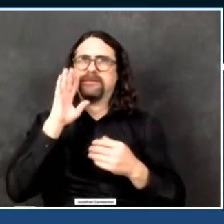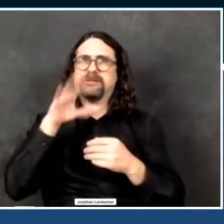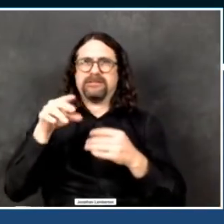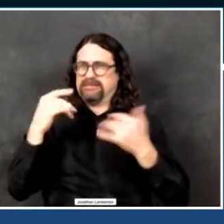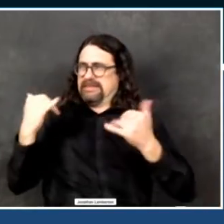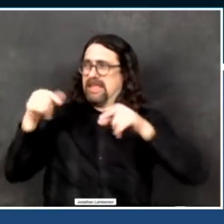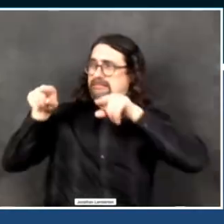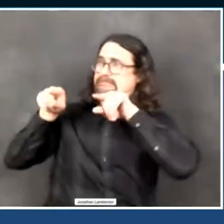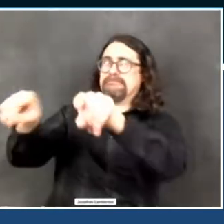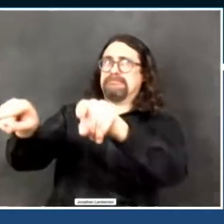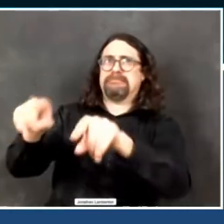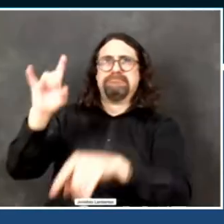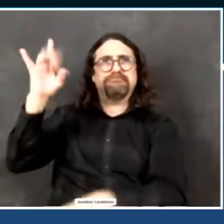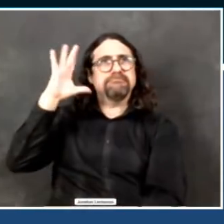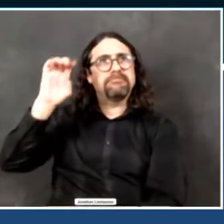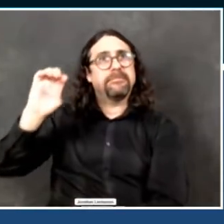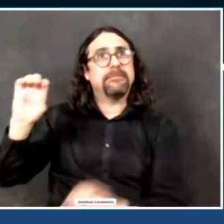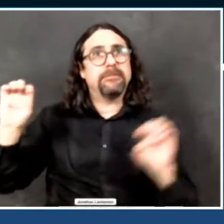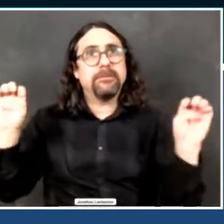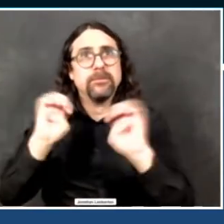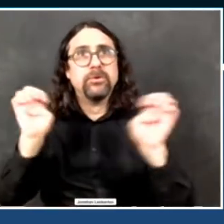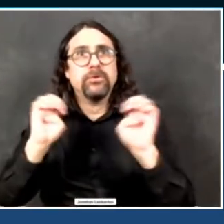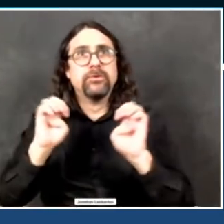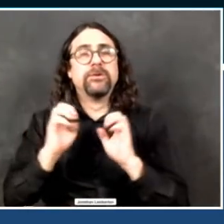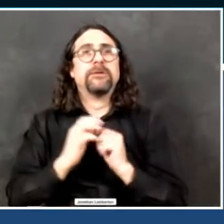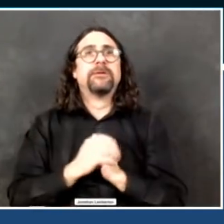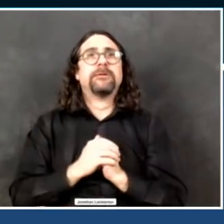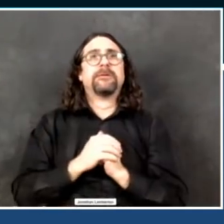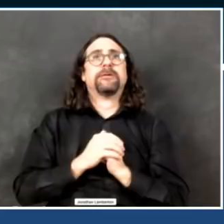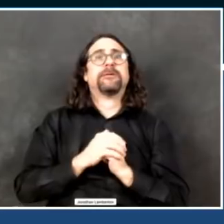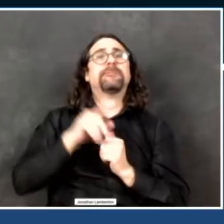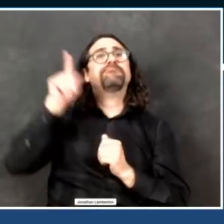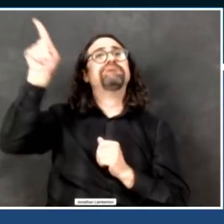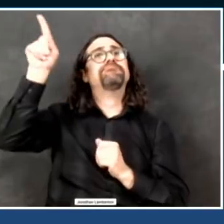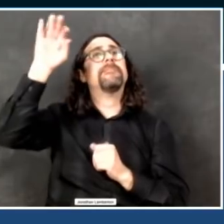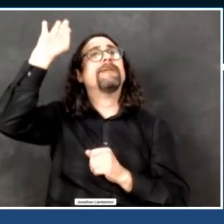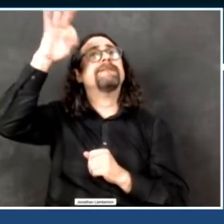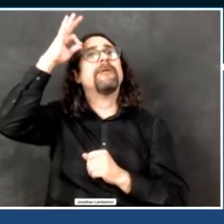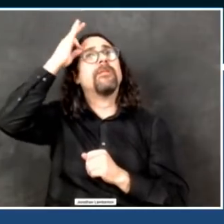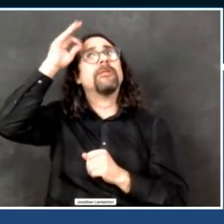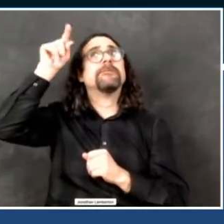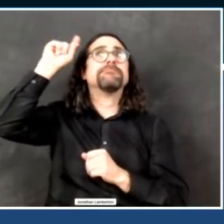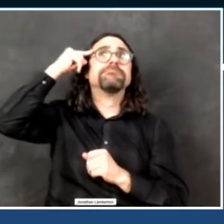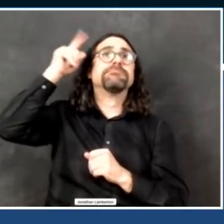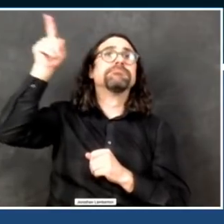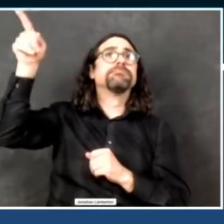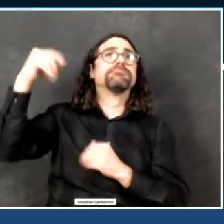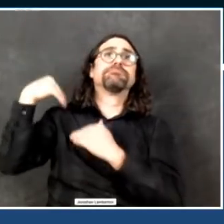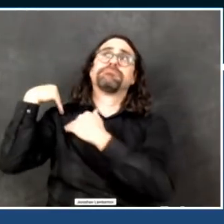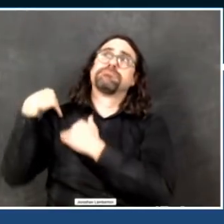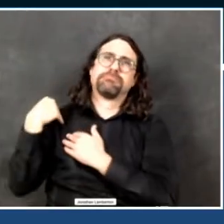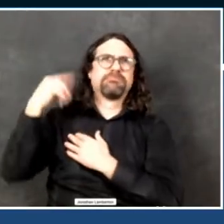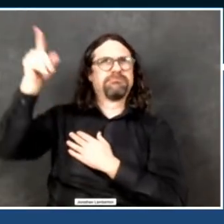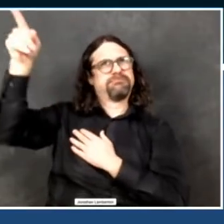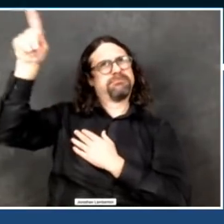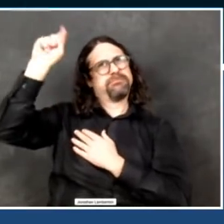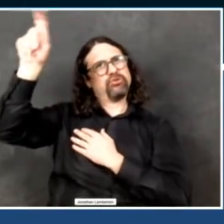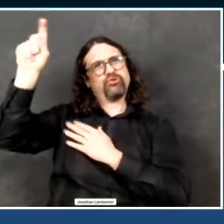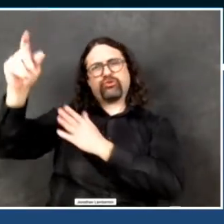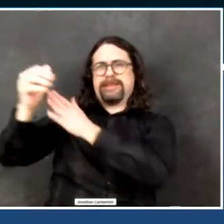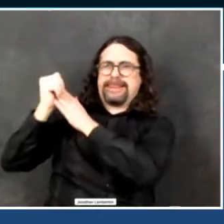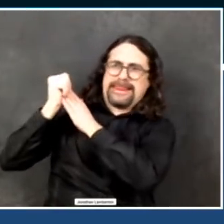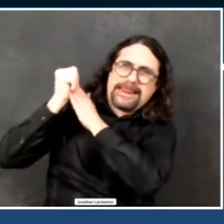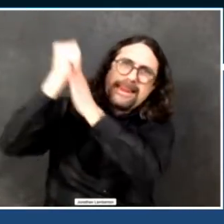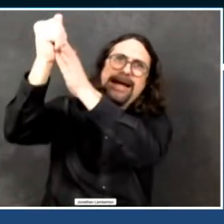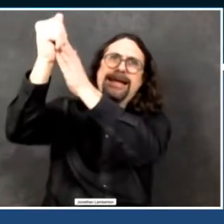step up and provide support for people and help them continue through the crisis and get to the other side. And that